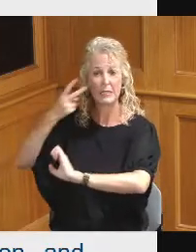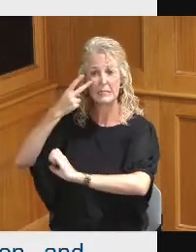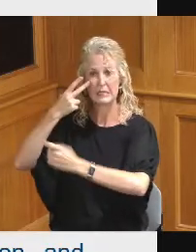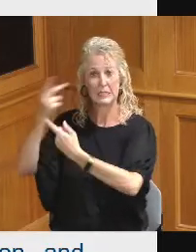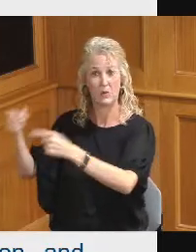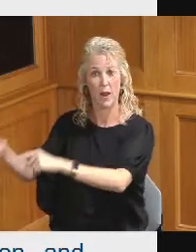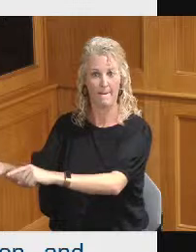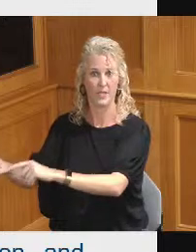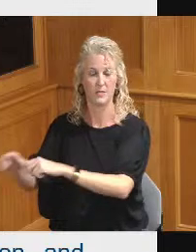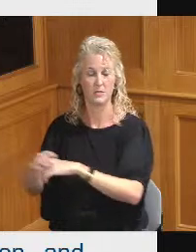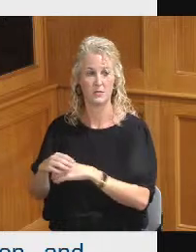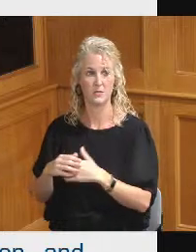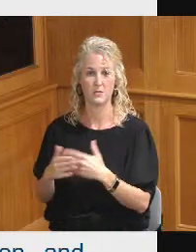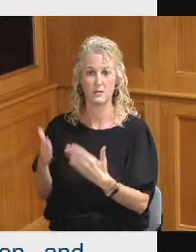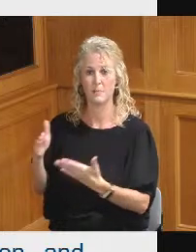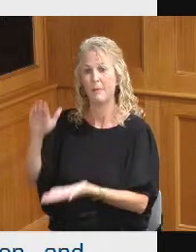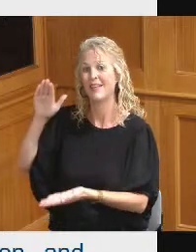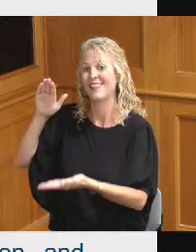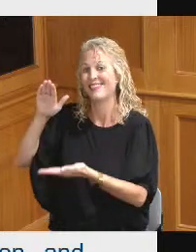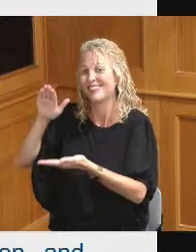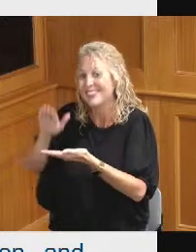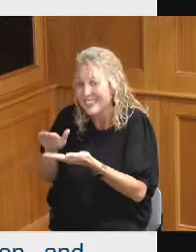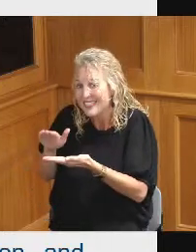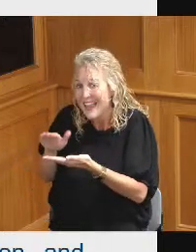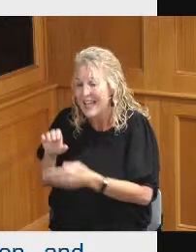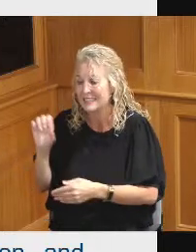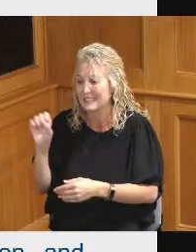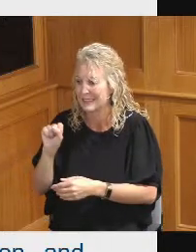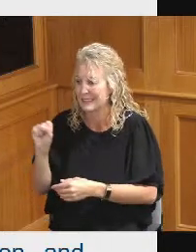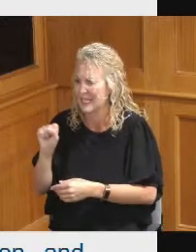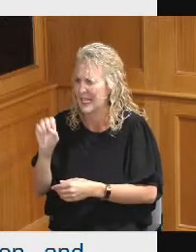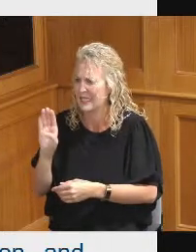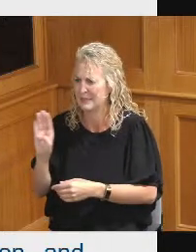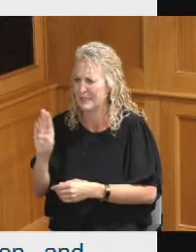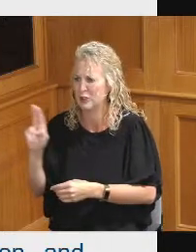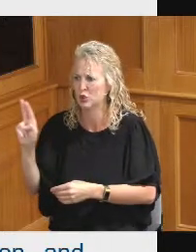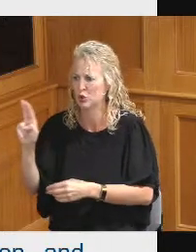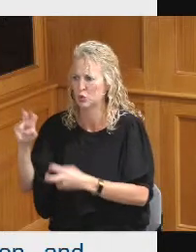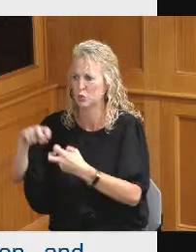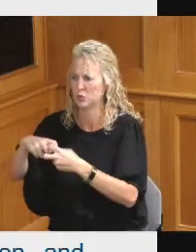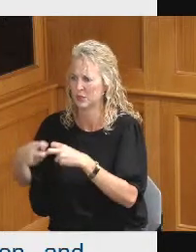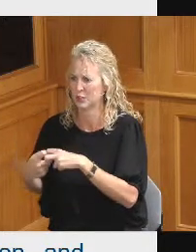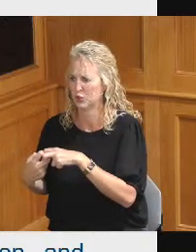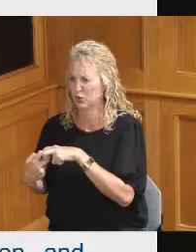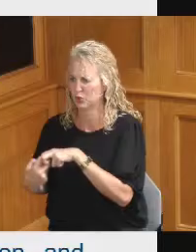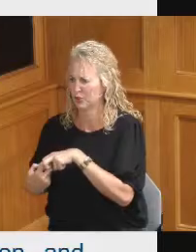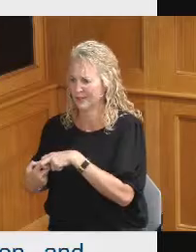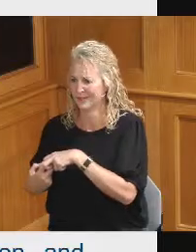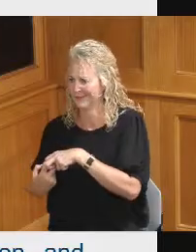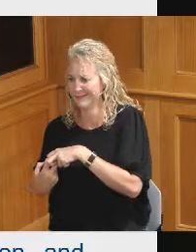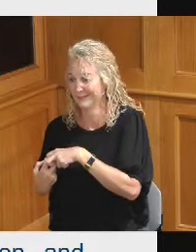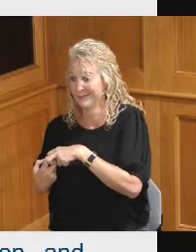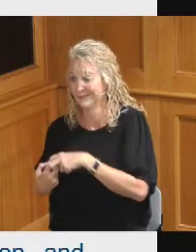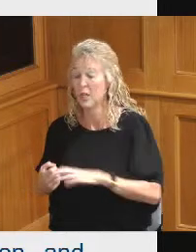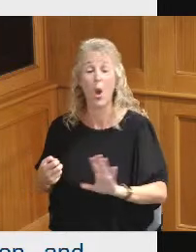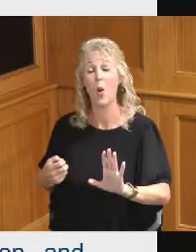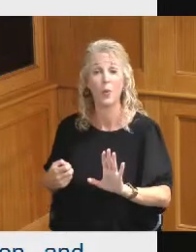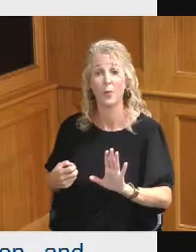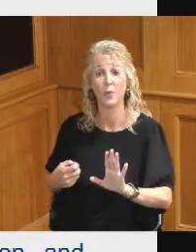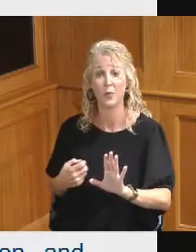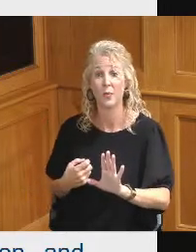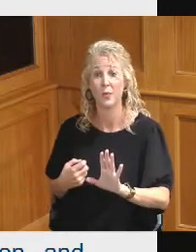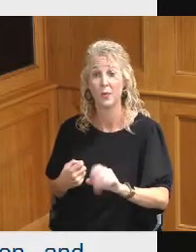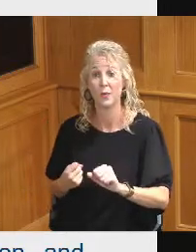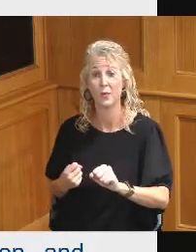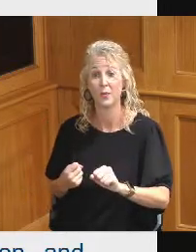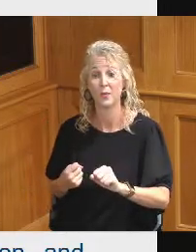results in terms of mitigating primarily SBU issues. So that's kind of the first piece. Oh, in terms of,